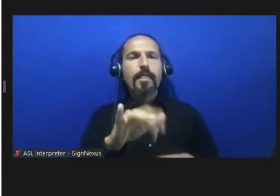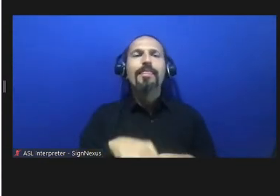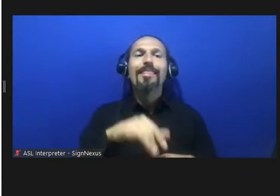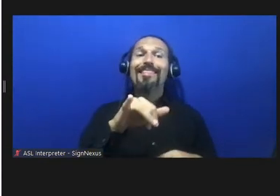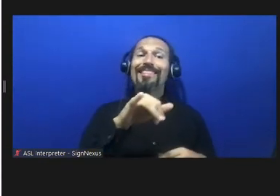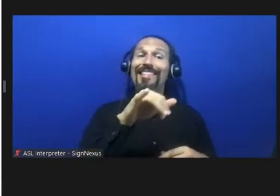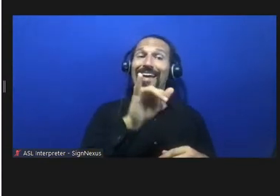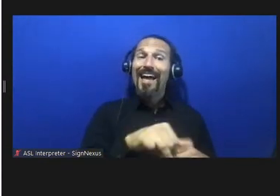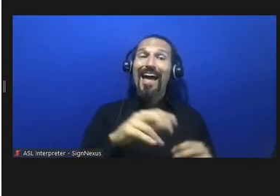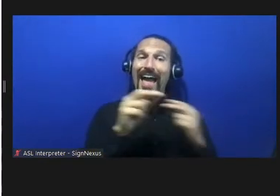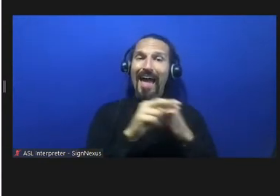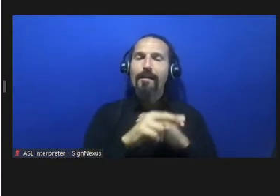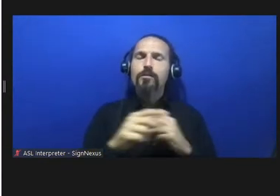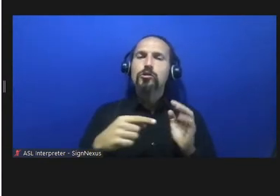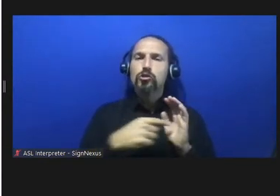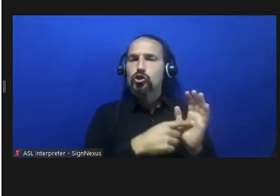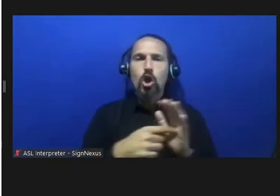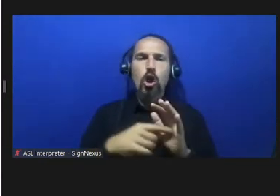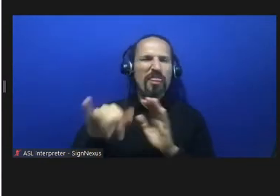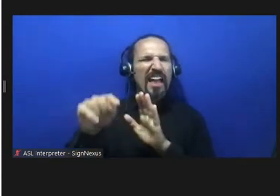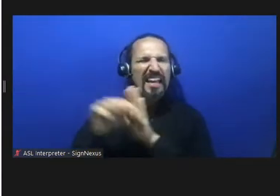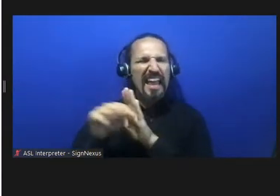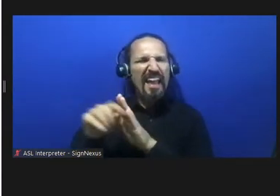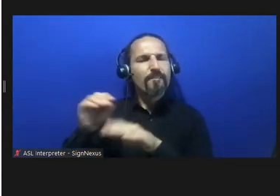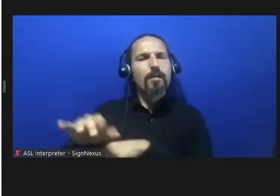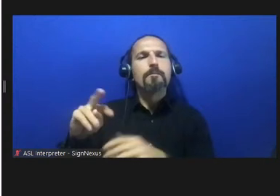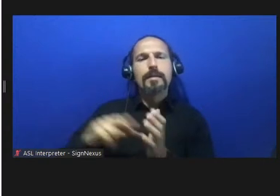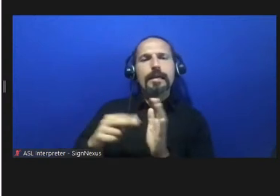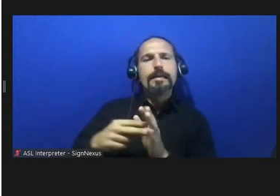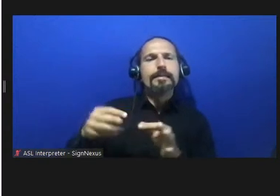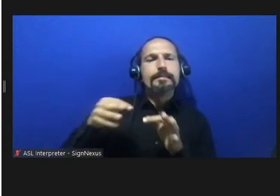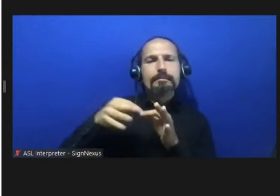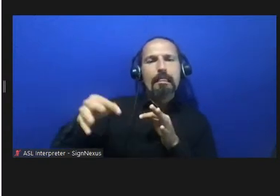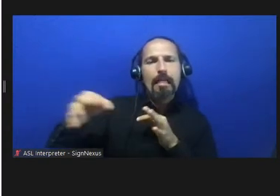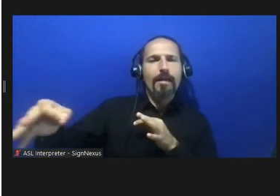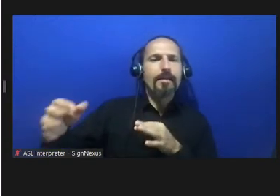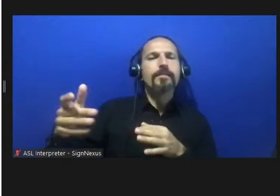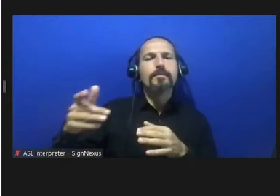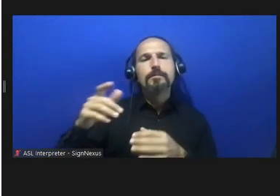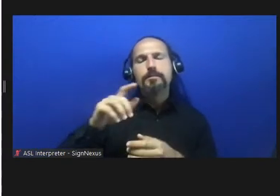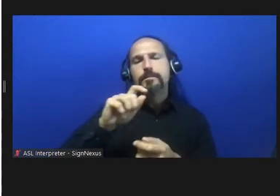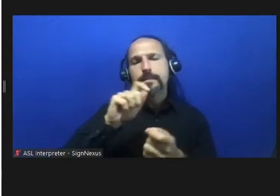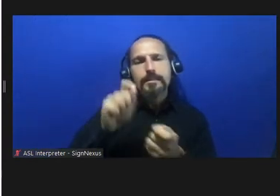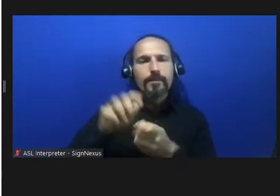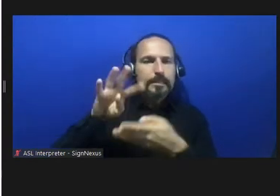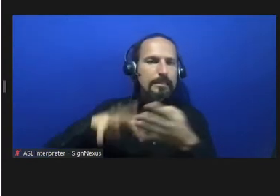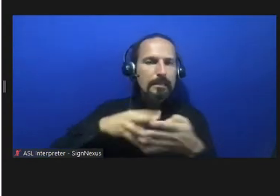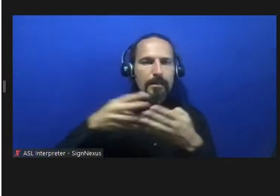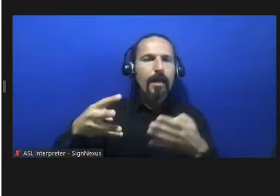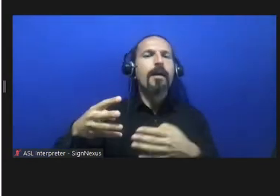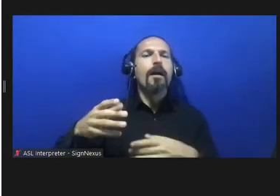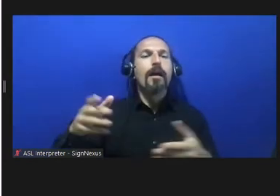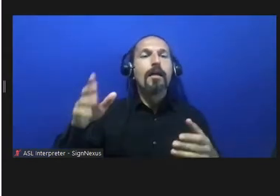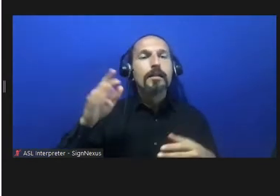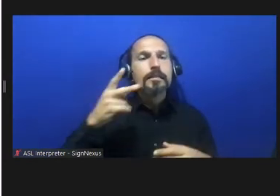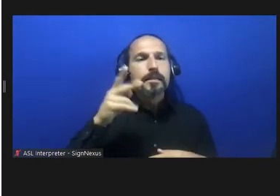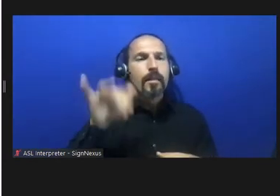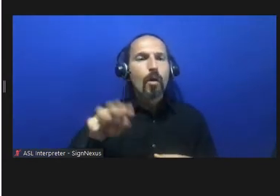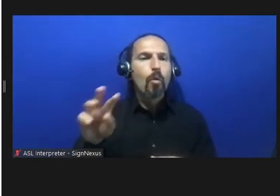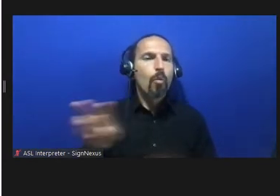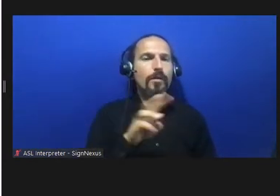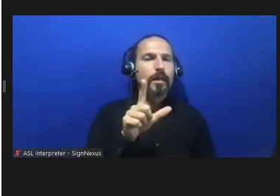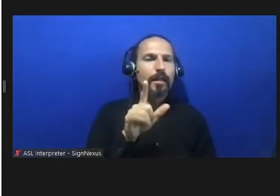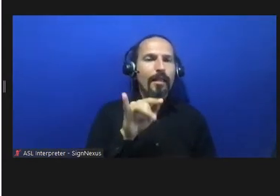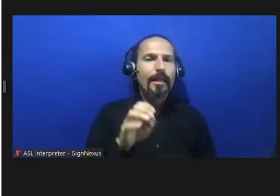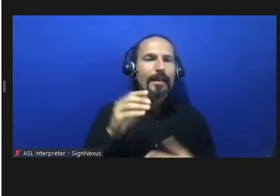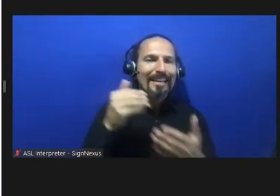that would experience adverse effects in the form of increased delays at certain times as you can see here it's the westbound long island expressway near the queen's